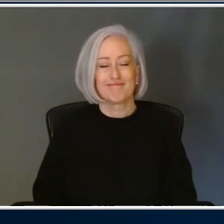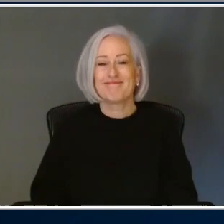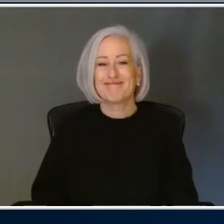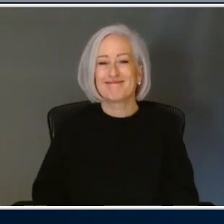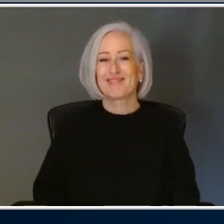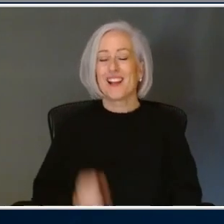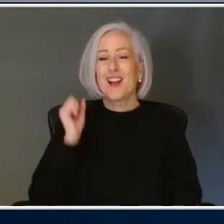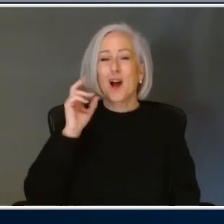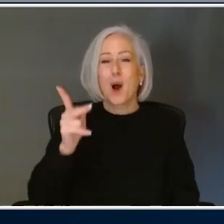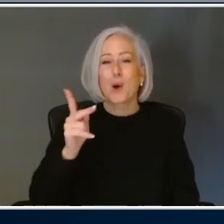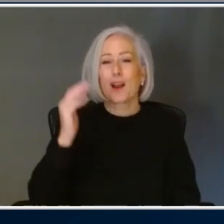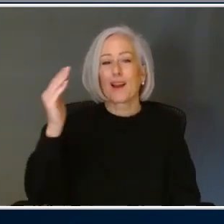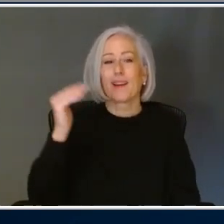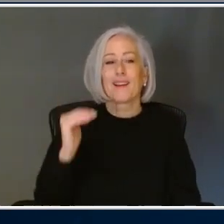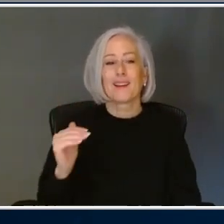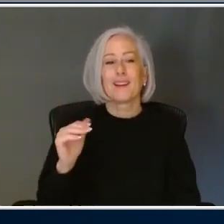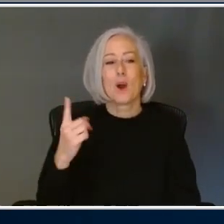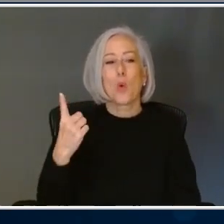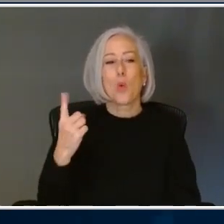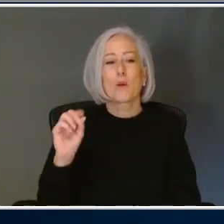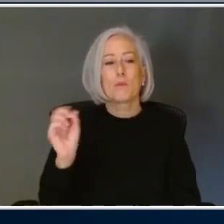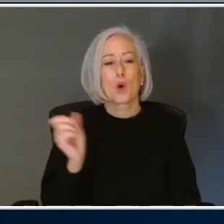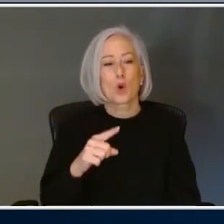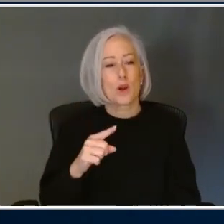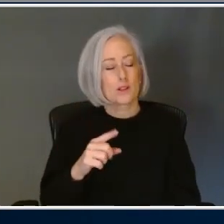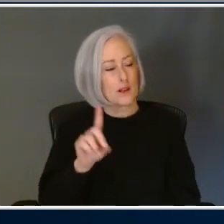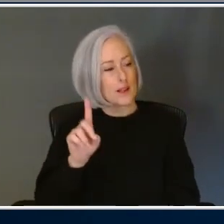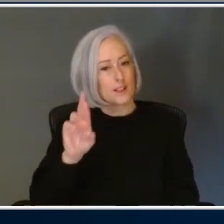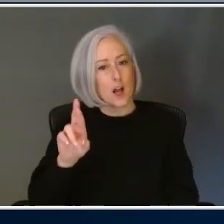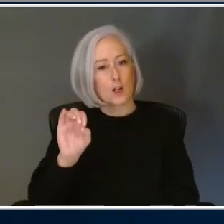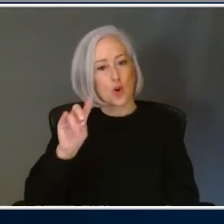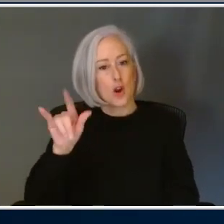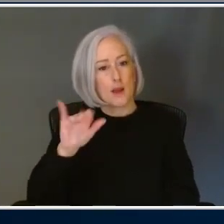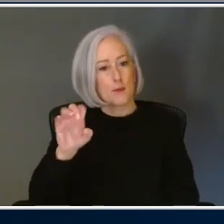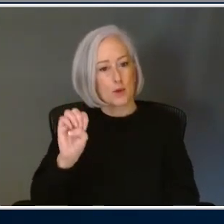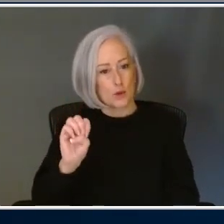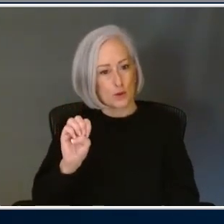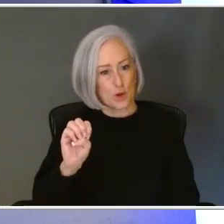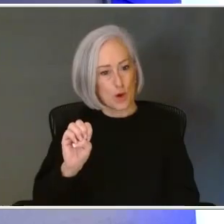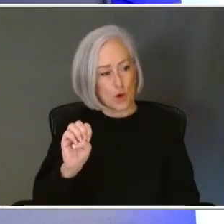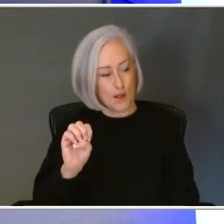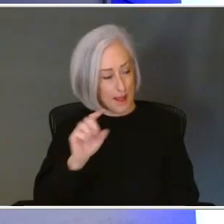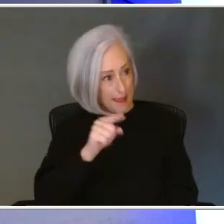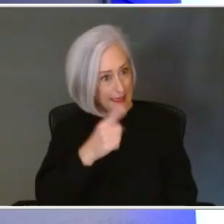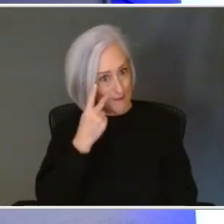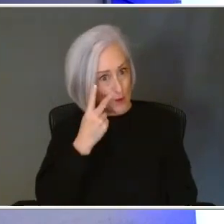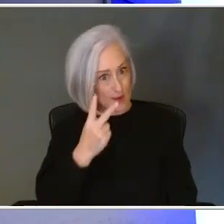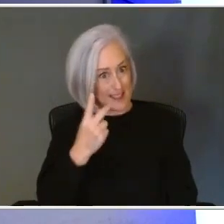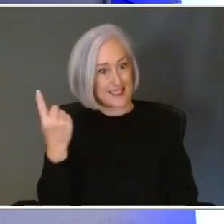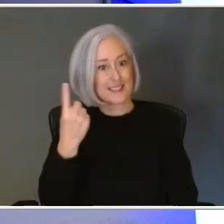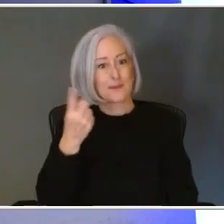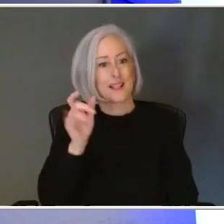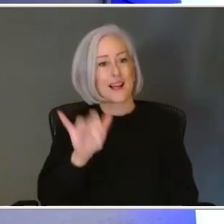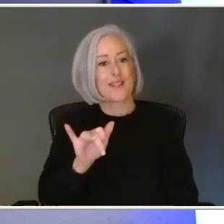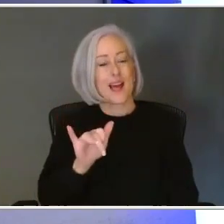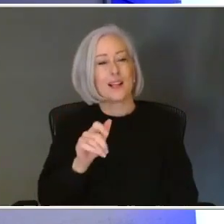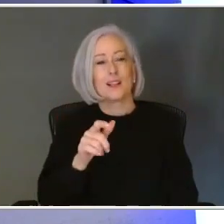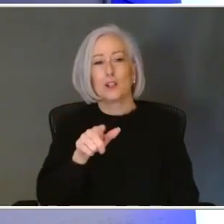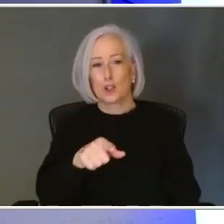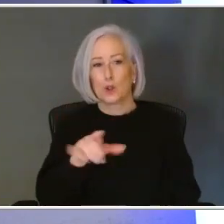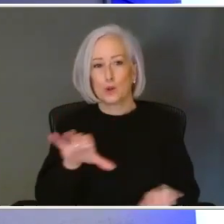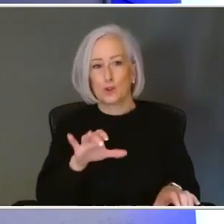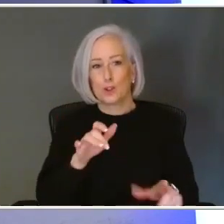Okay, I want to ask Dr. Ebersol one last question. Have you ever seen anything like this? I think I already know your answer, but Yeah. you do a lot of very interesting procedures.